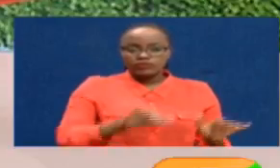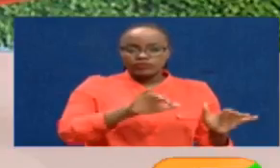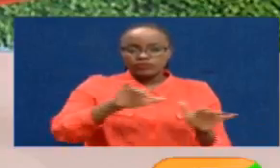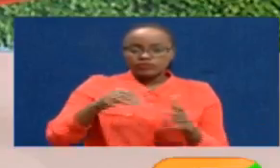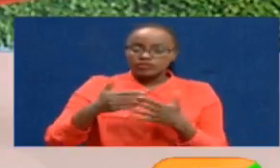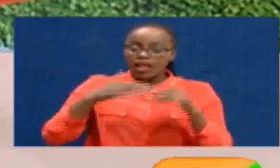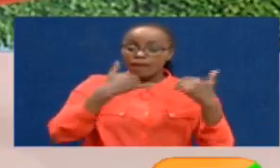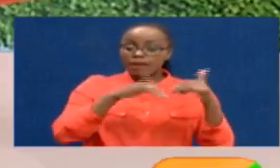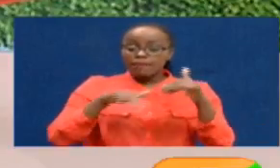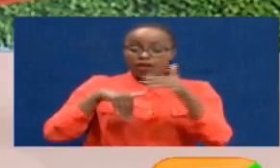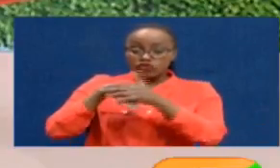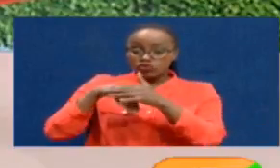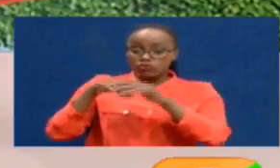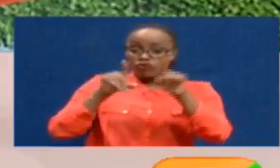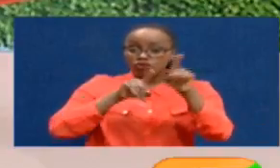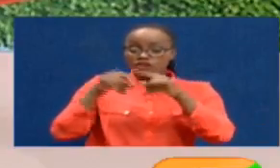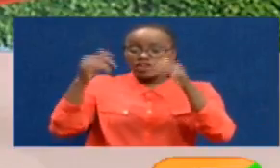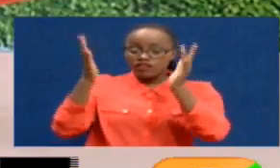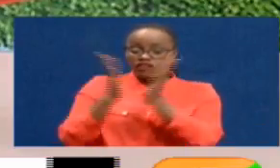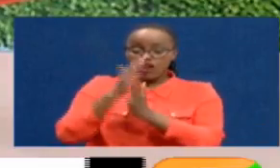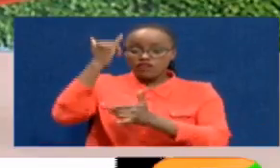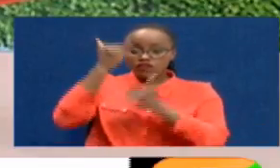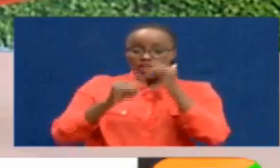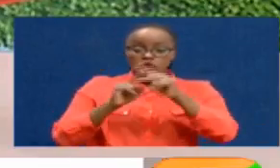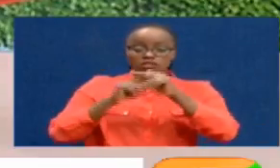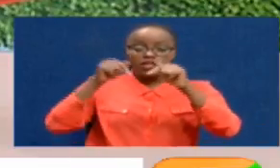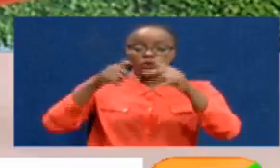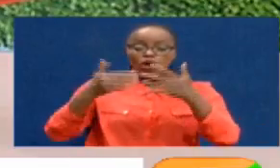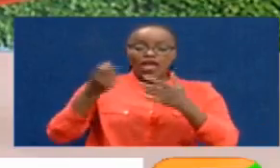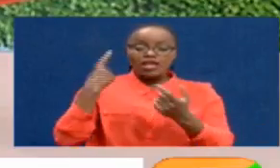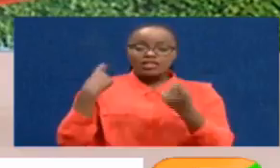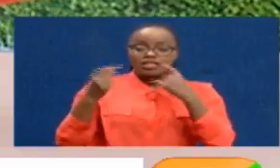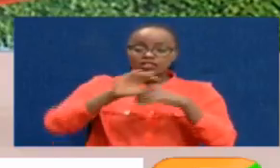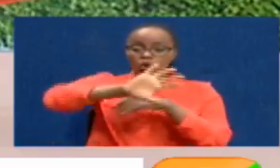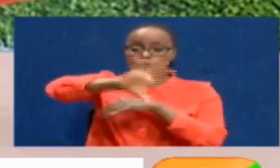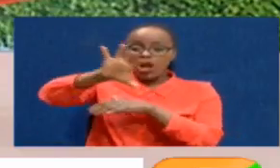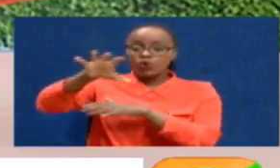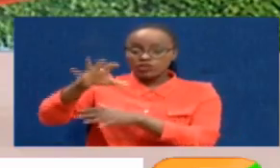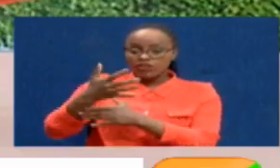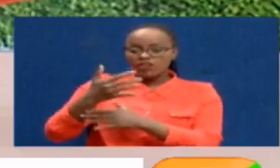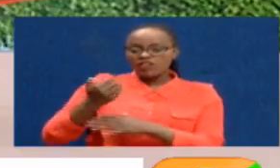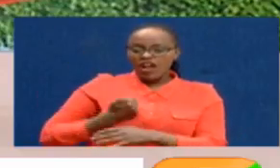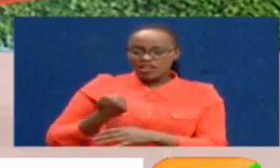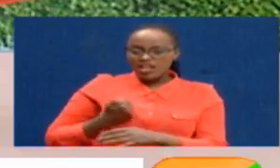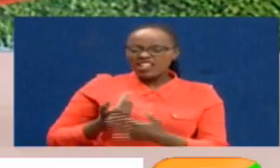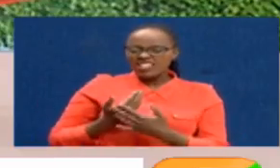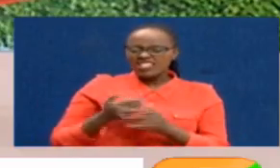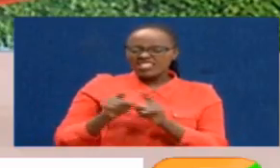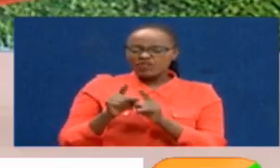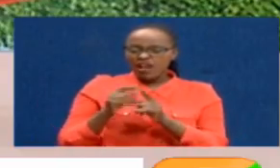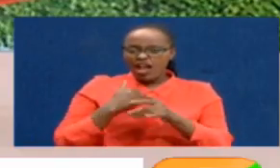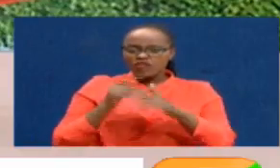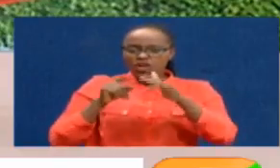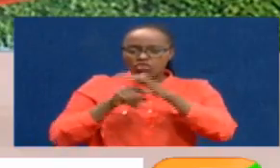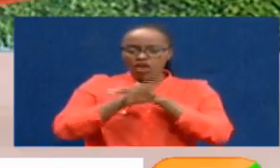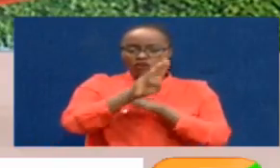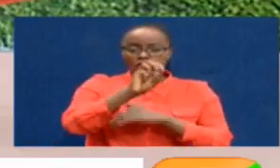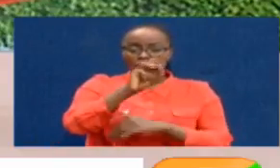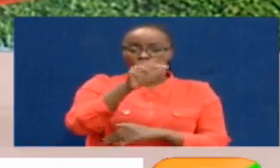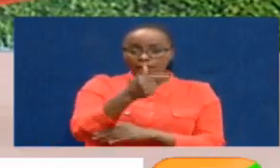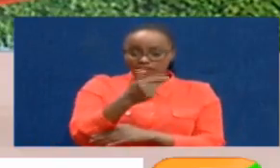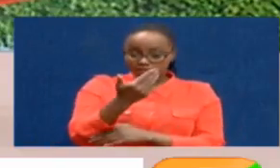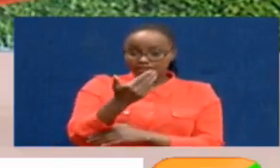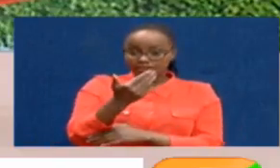The Chapa Dimba and Safaricom Rift Valley Finals kicked off today in Kericho County. Wiyeta girls made history by thrashing Bomet